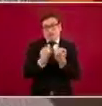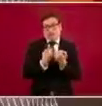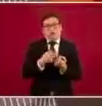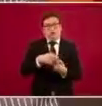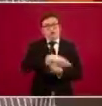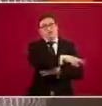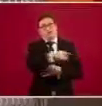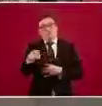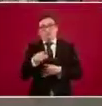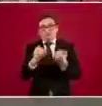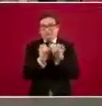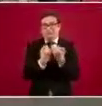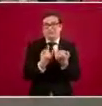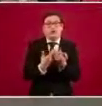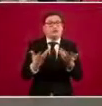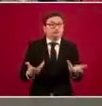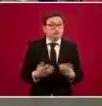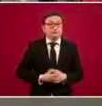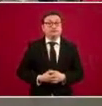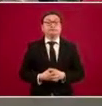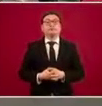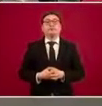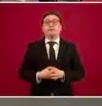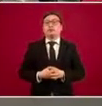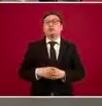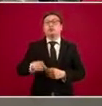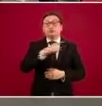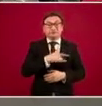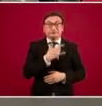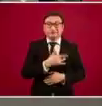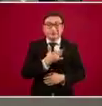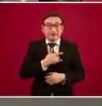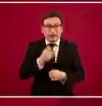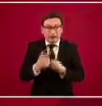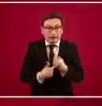of precaution, if someone is presenting symptoms,